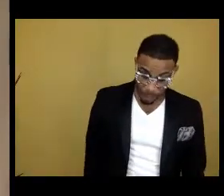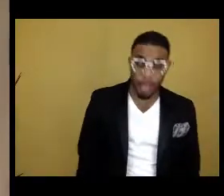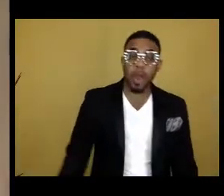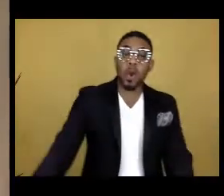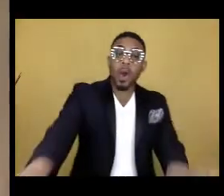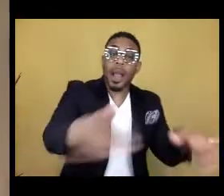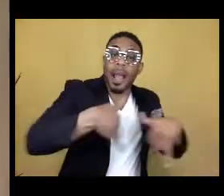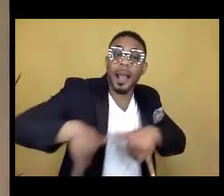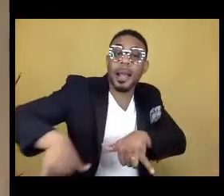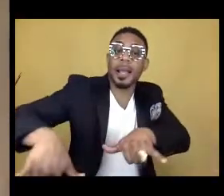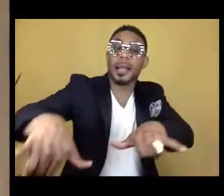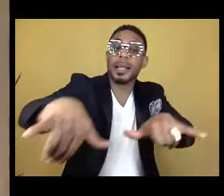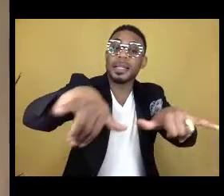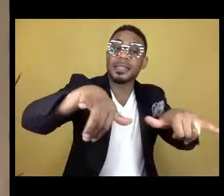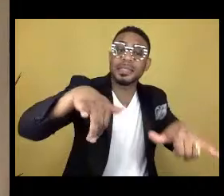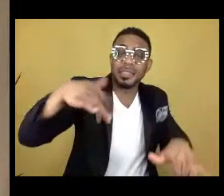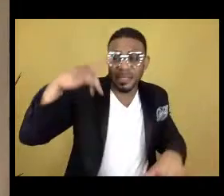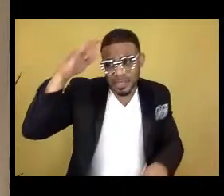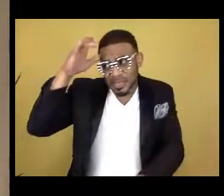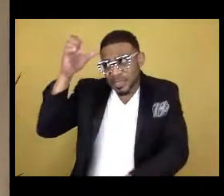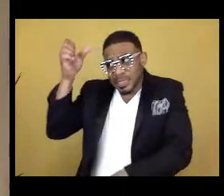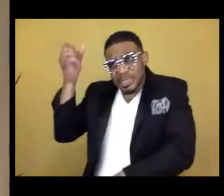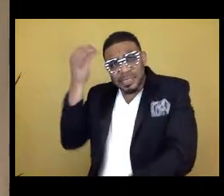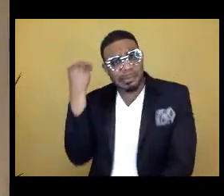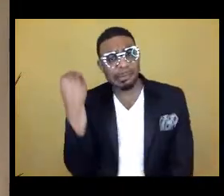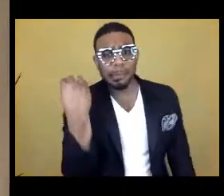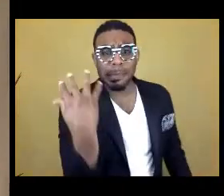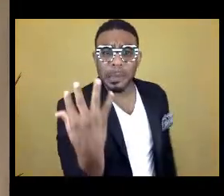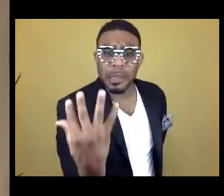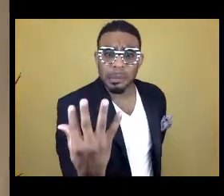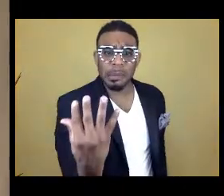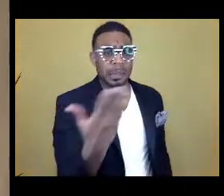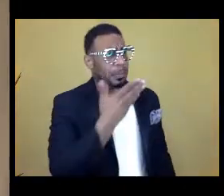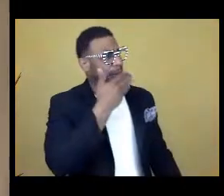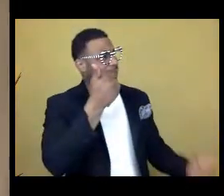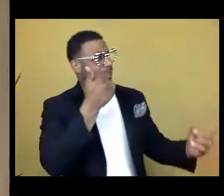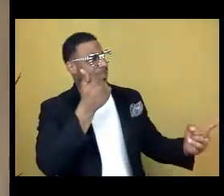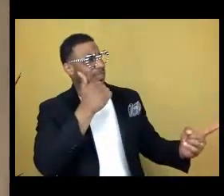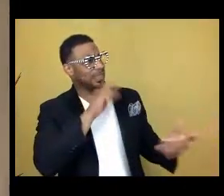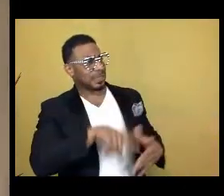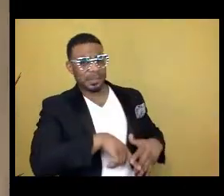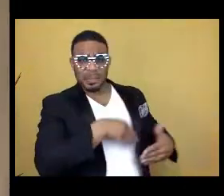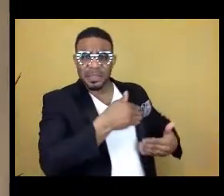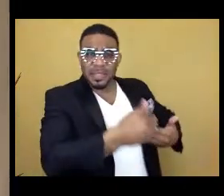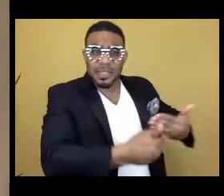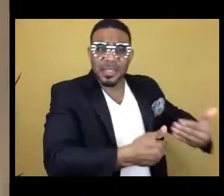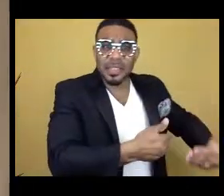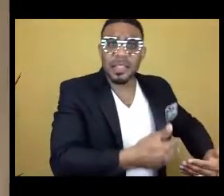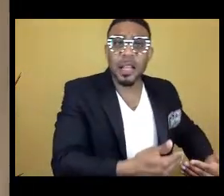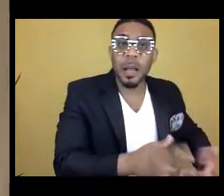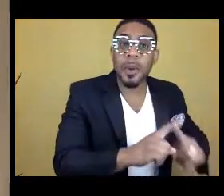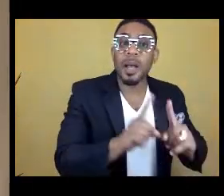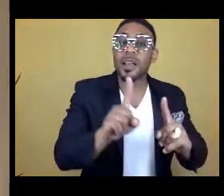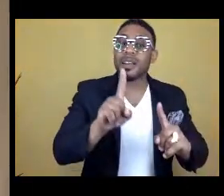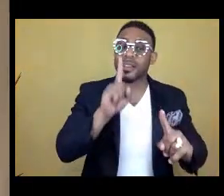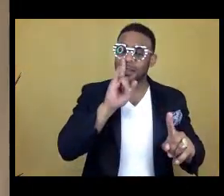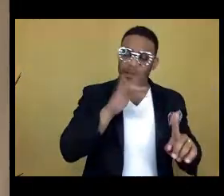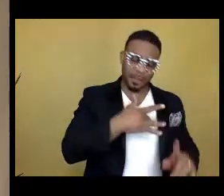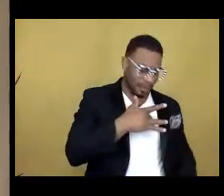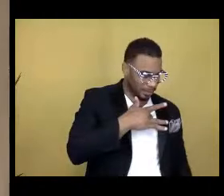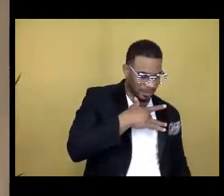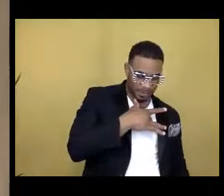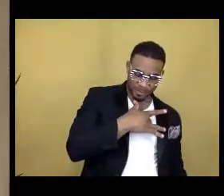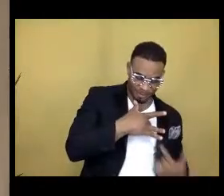Your common sense tells you best not begin, but your full